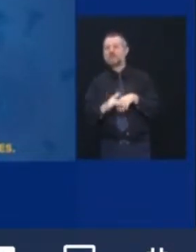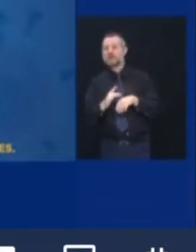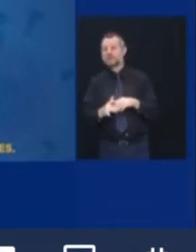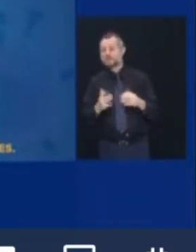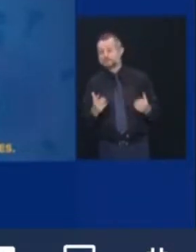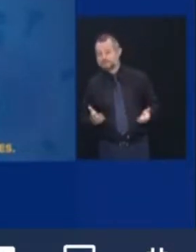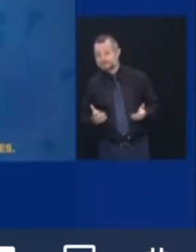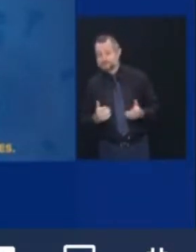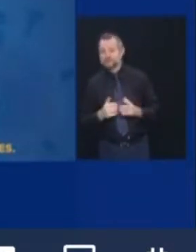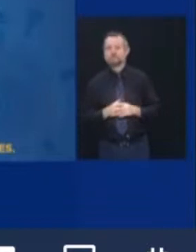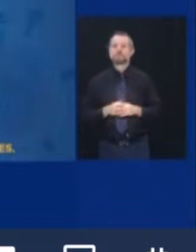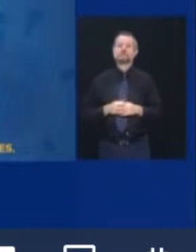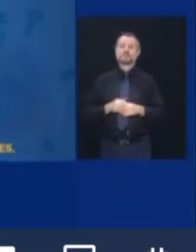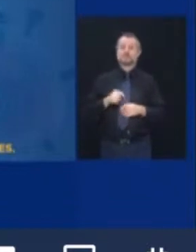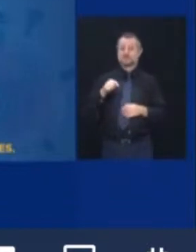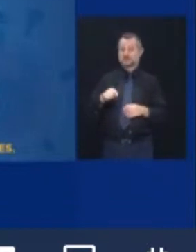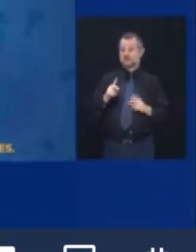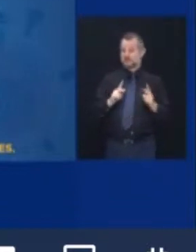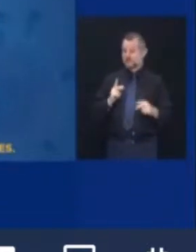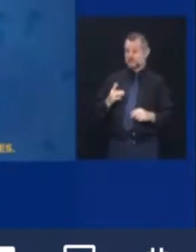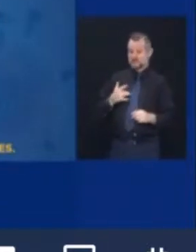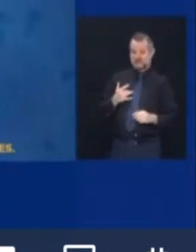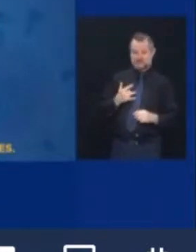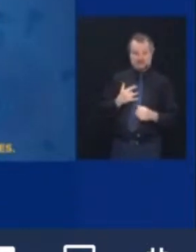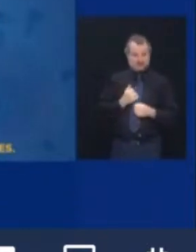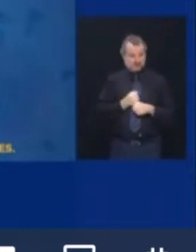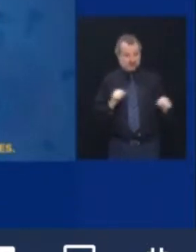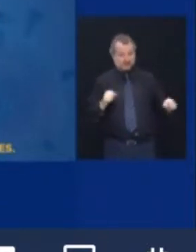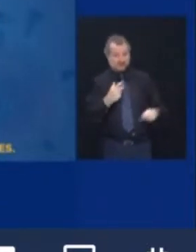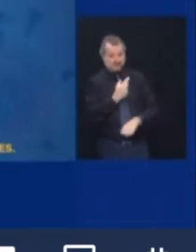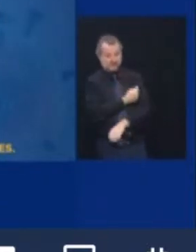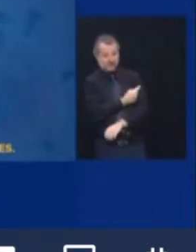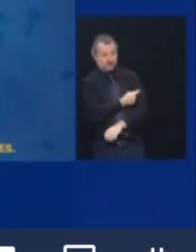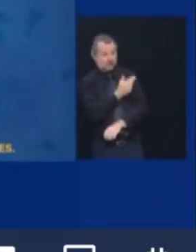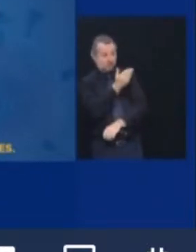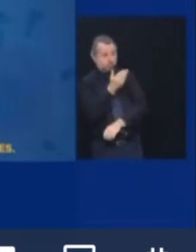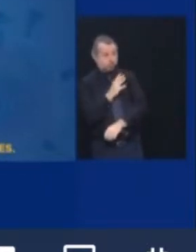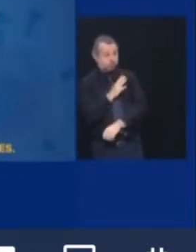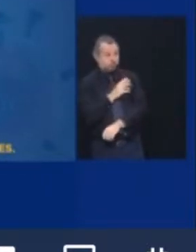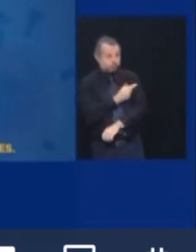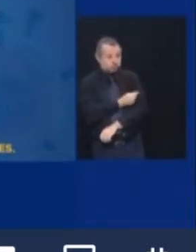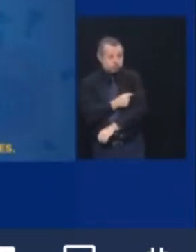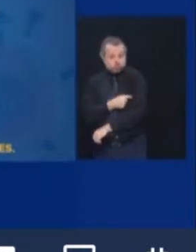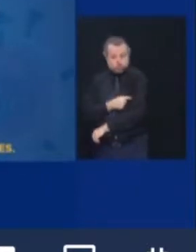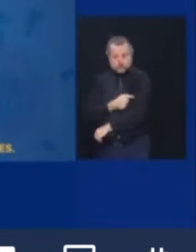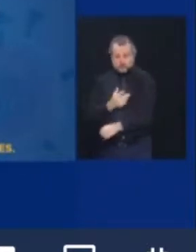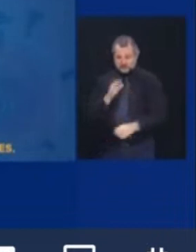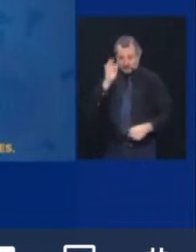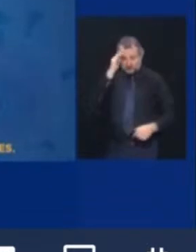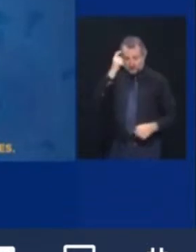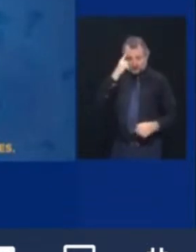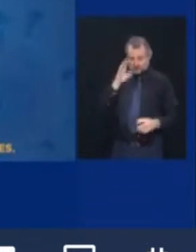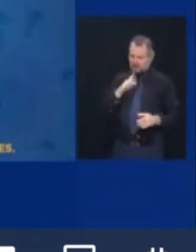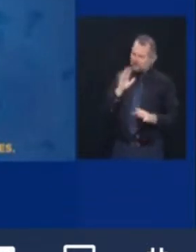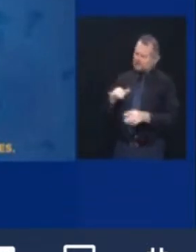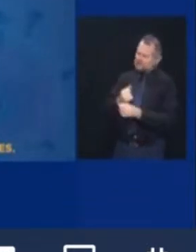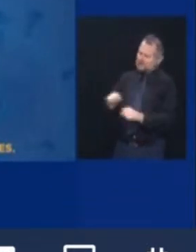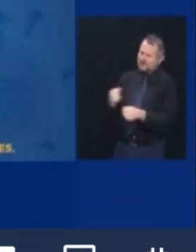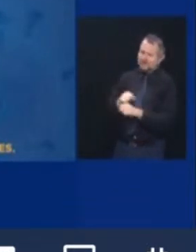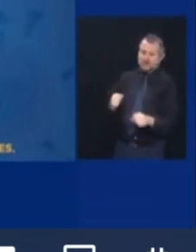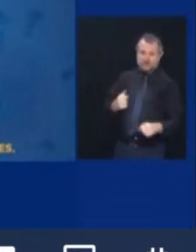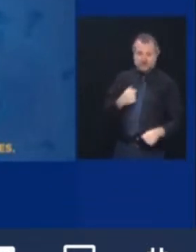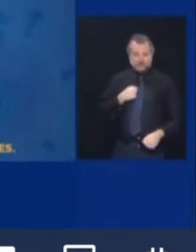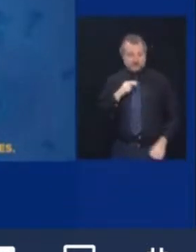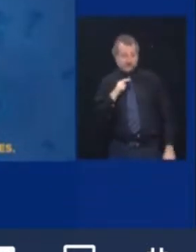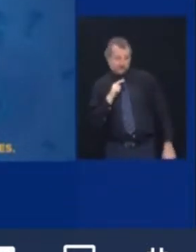Do people think it's safe? Well, the federal officials say it's safe. All right. Might